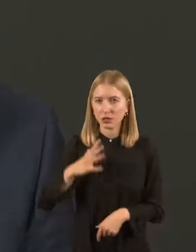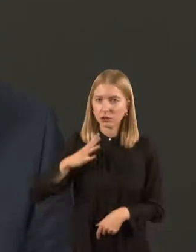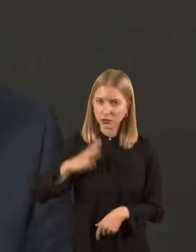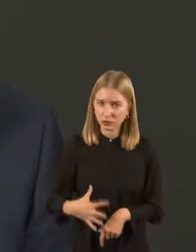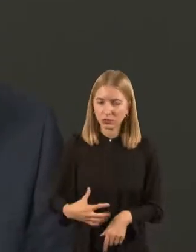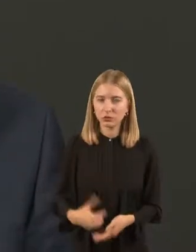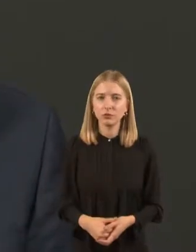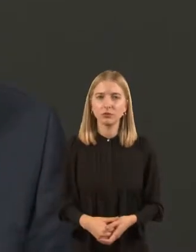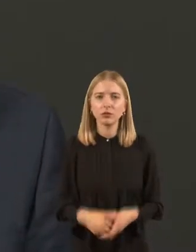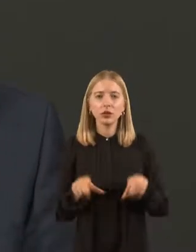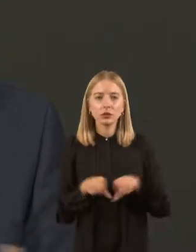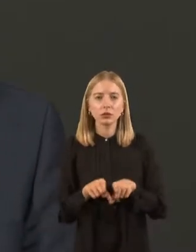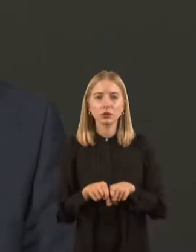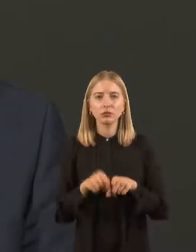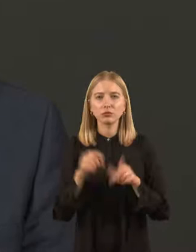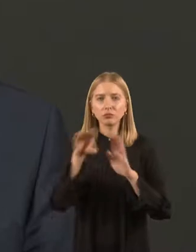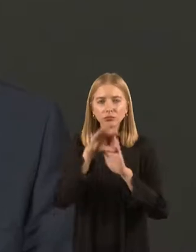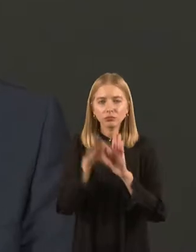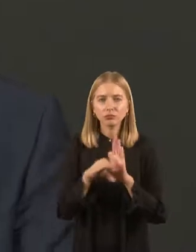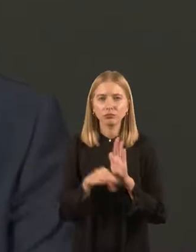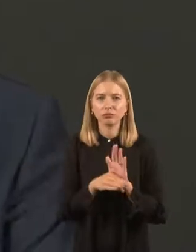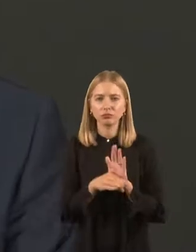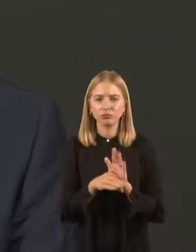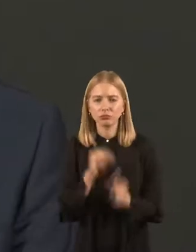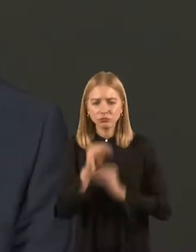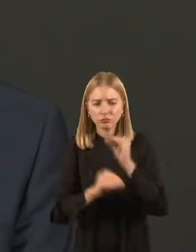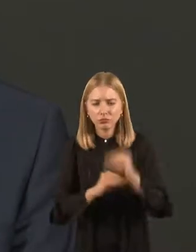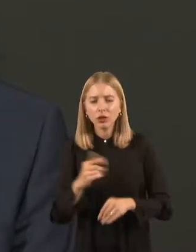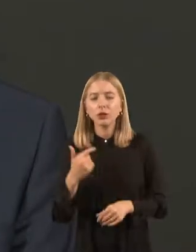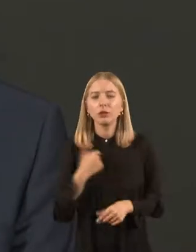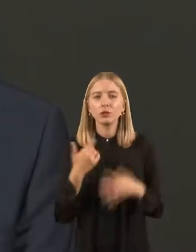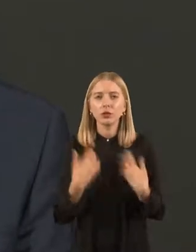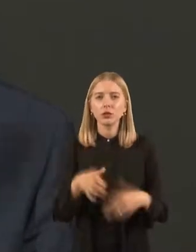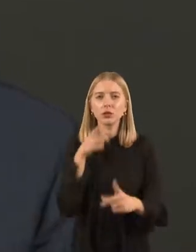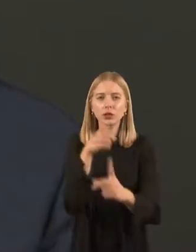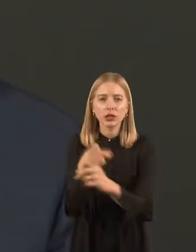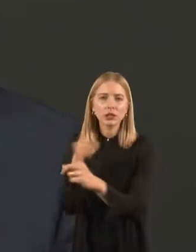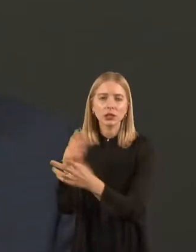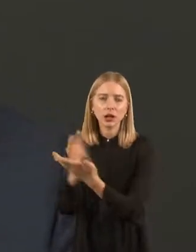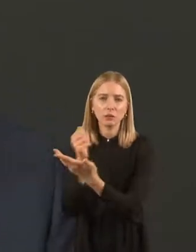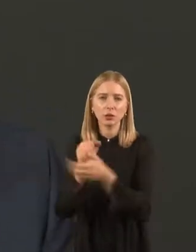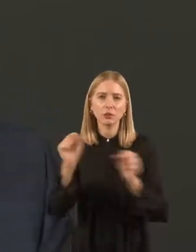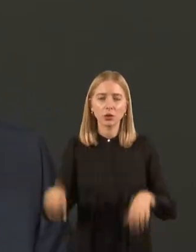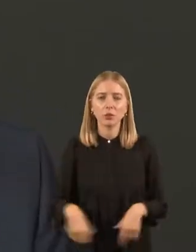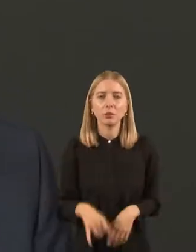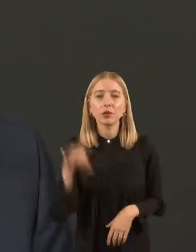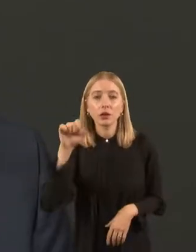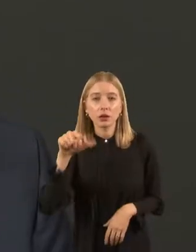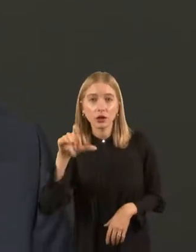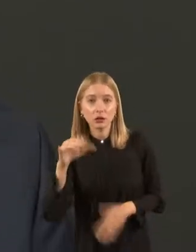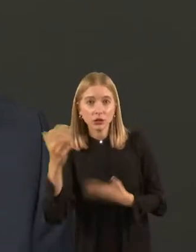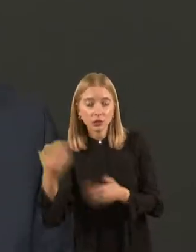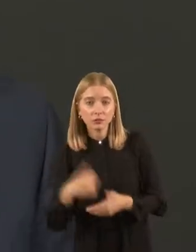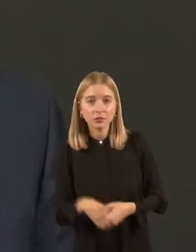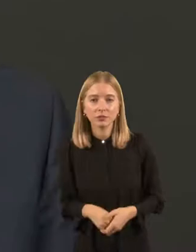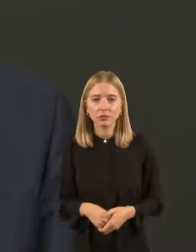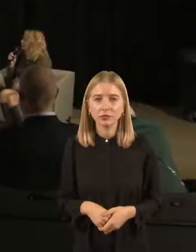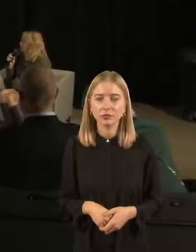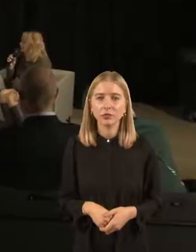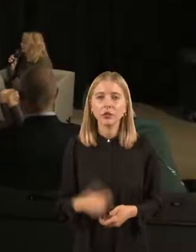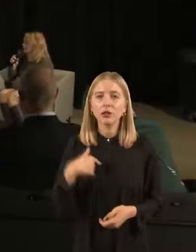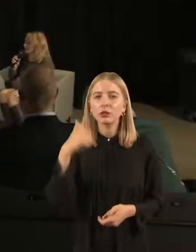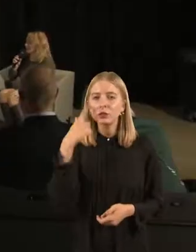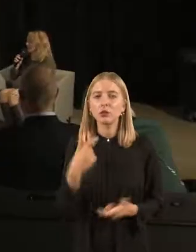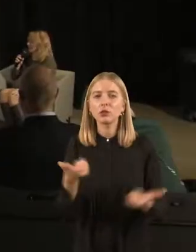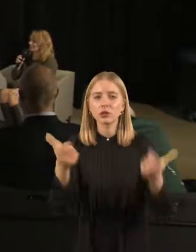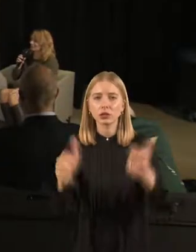by 2035. We can move in this direction, we could give more independence to municipalities, and we could achieve